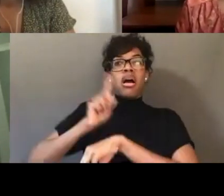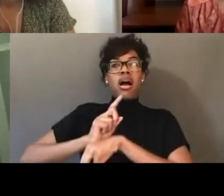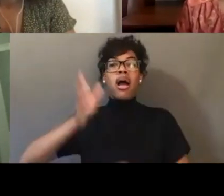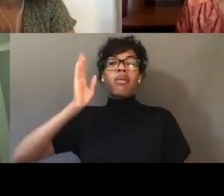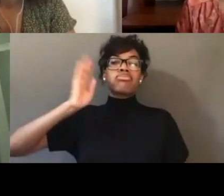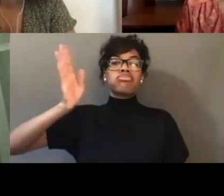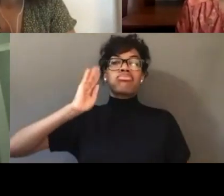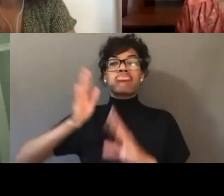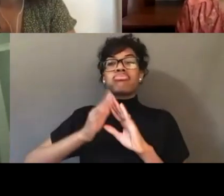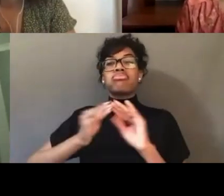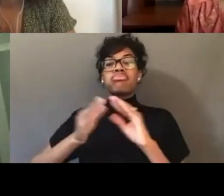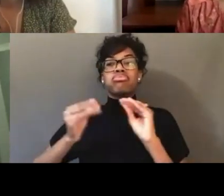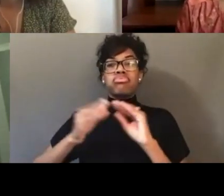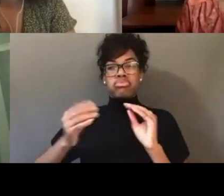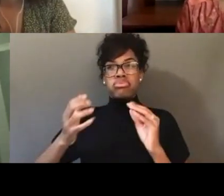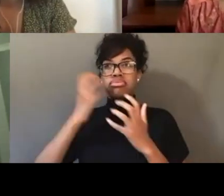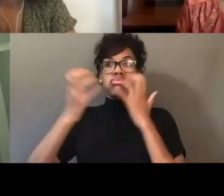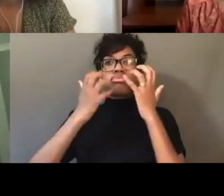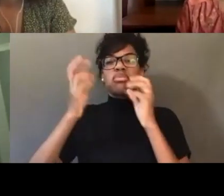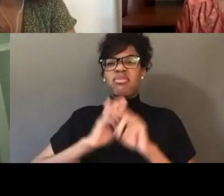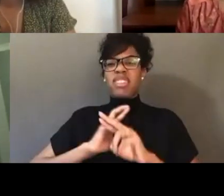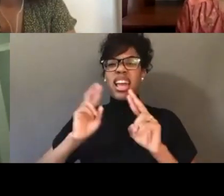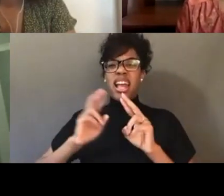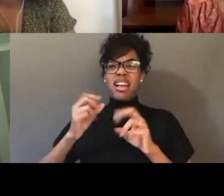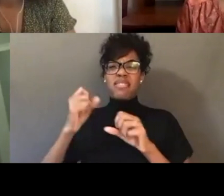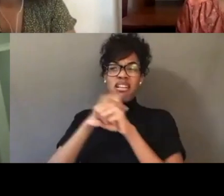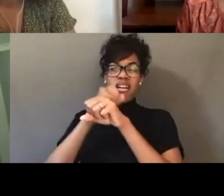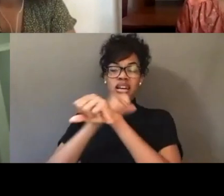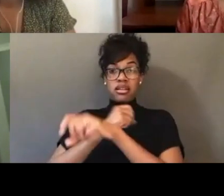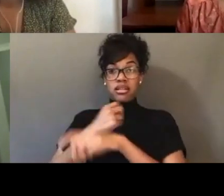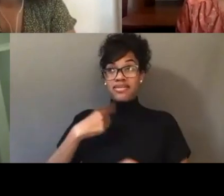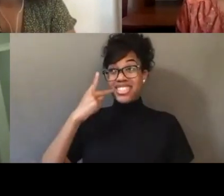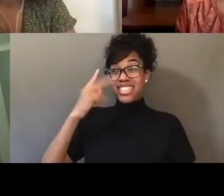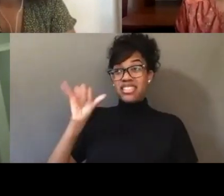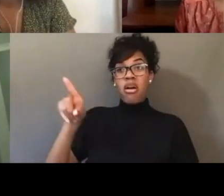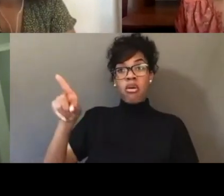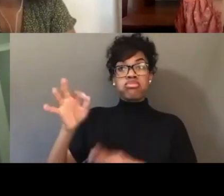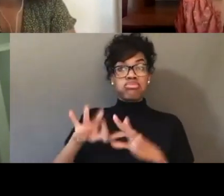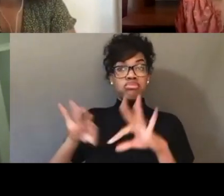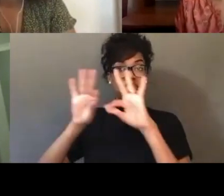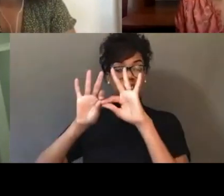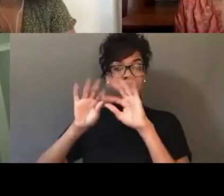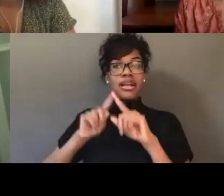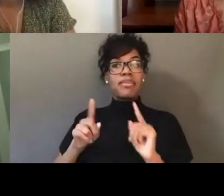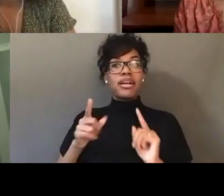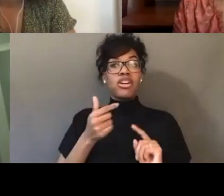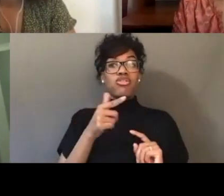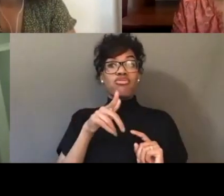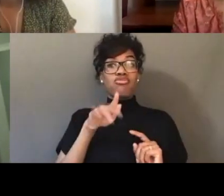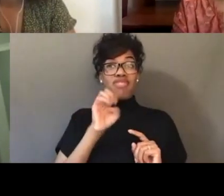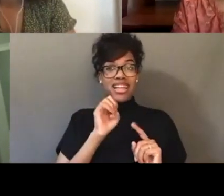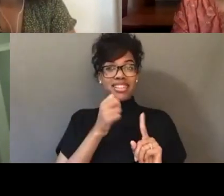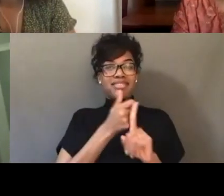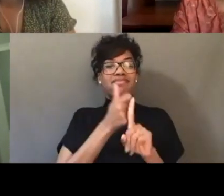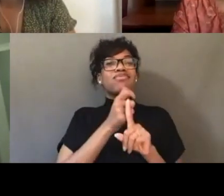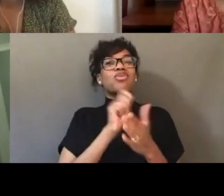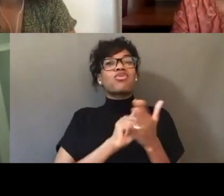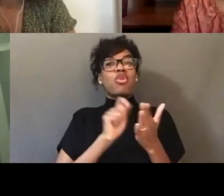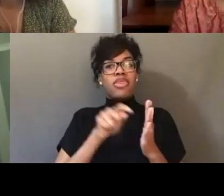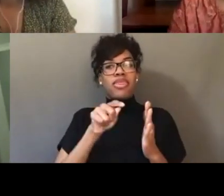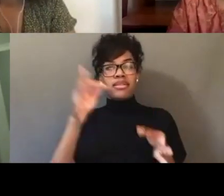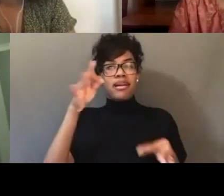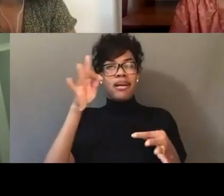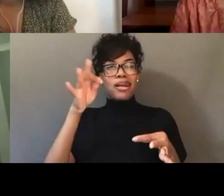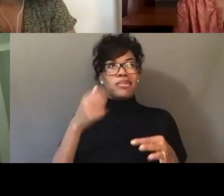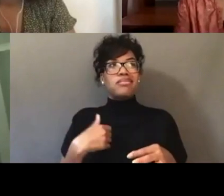And that's important. It has its place. But Grace Lee Boggs wrote this in the 70s after a very turbulent 1960s